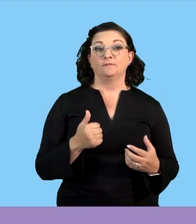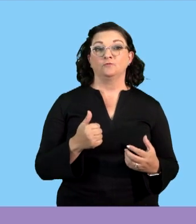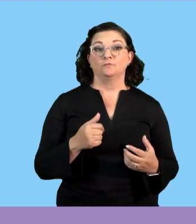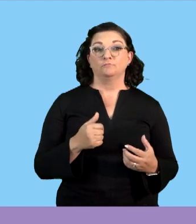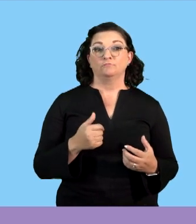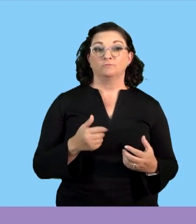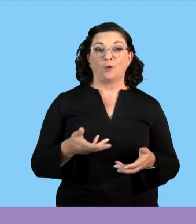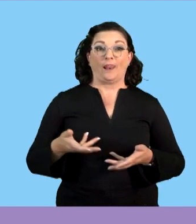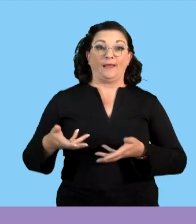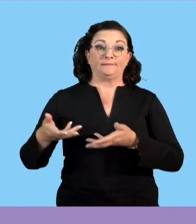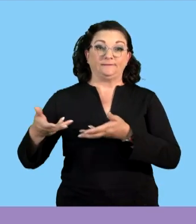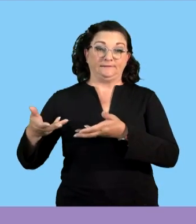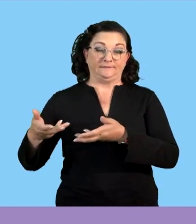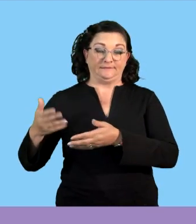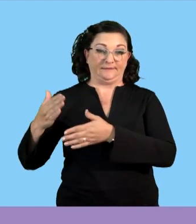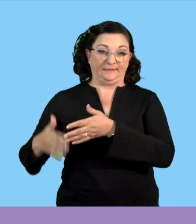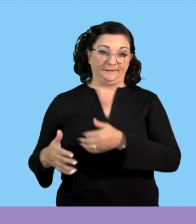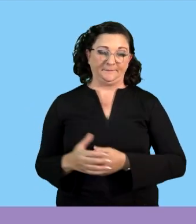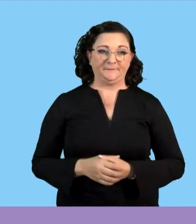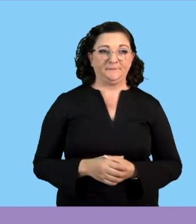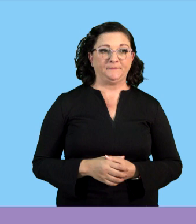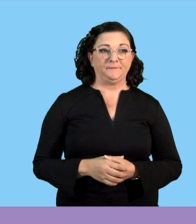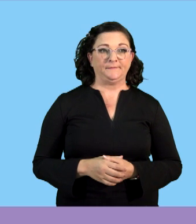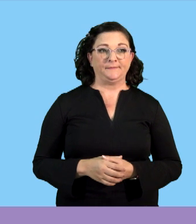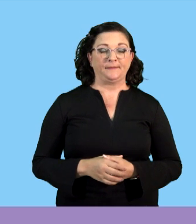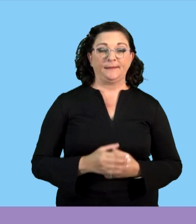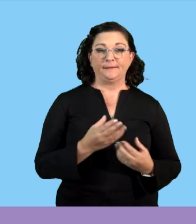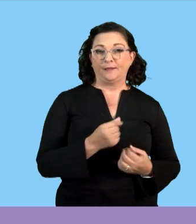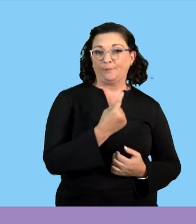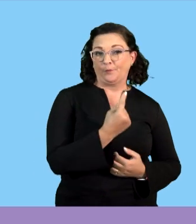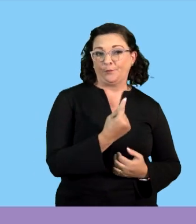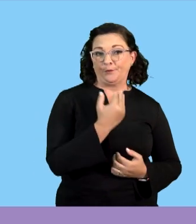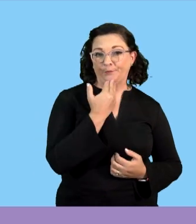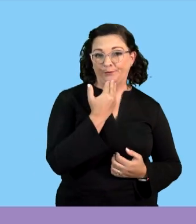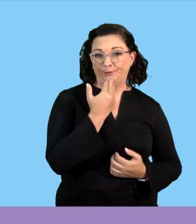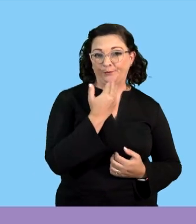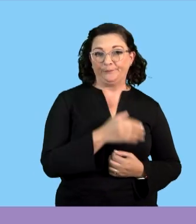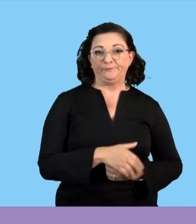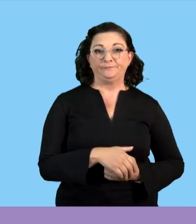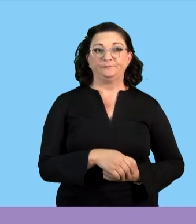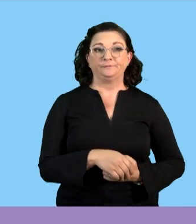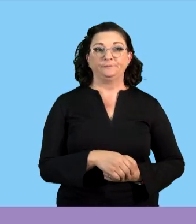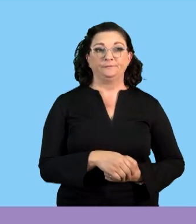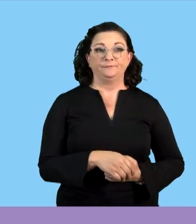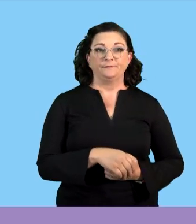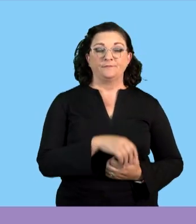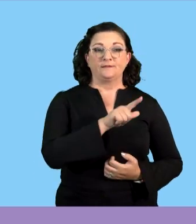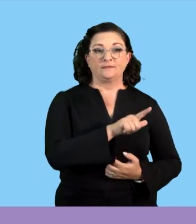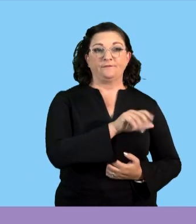less heavy. Let's go. Number 1 would be person